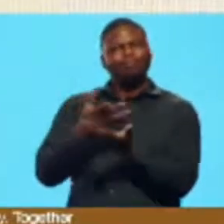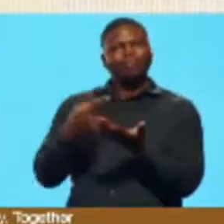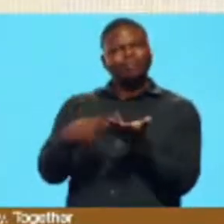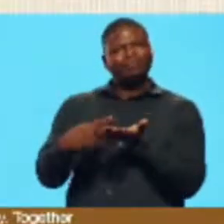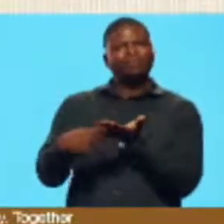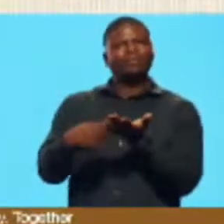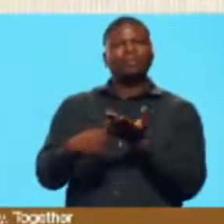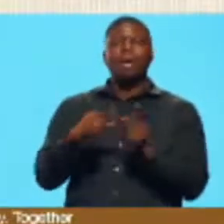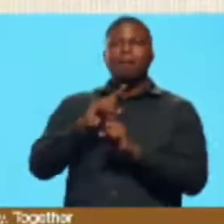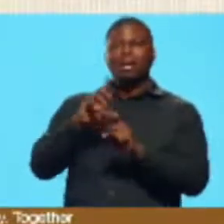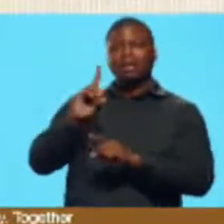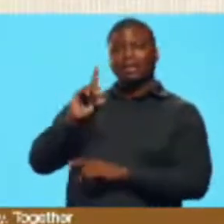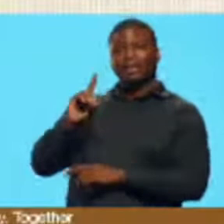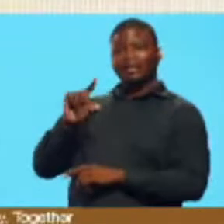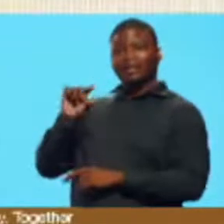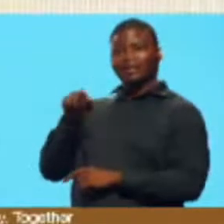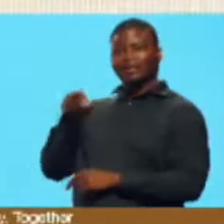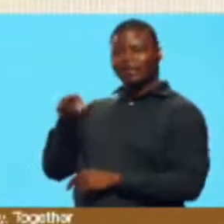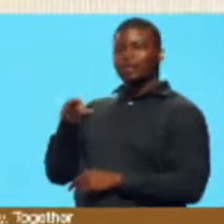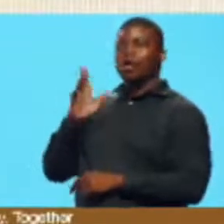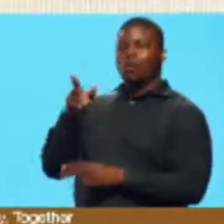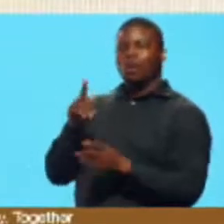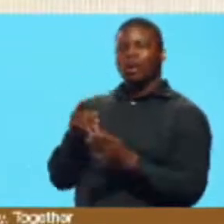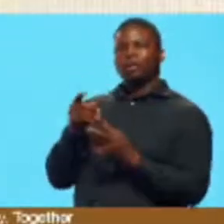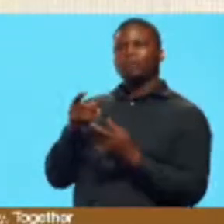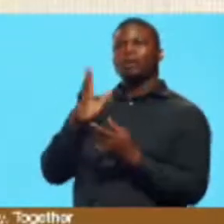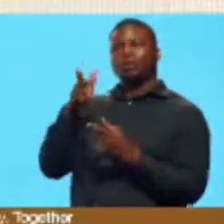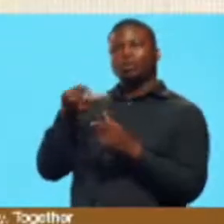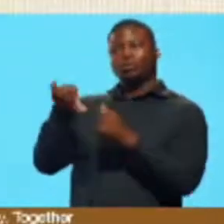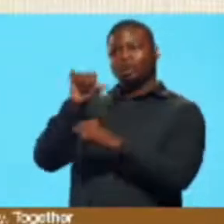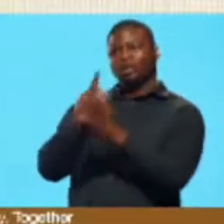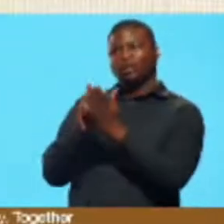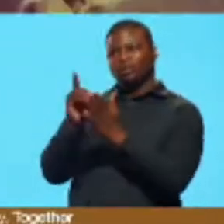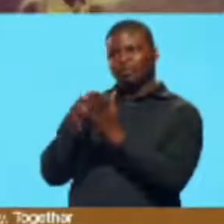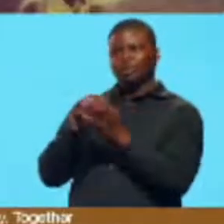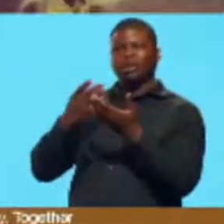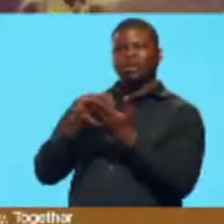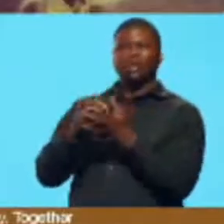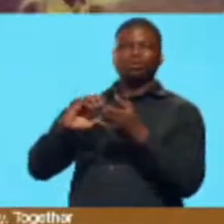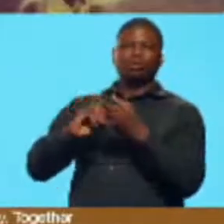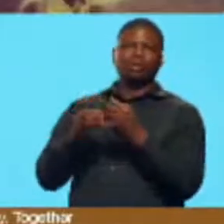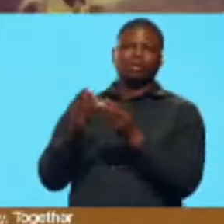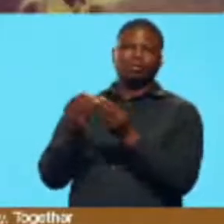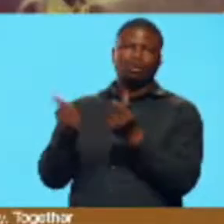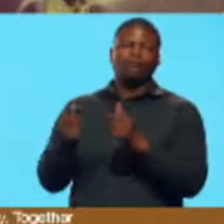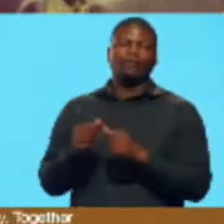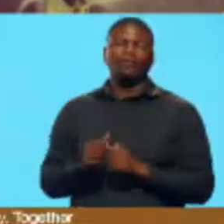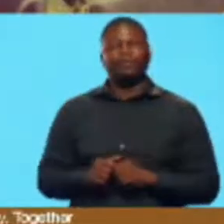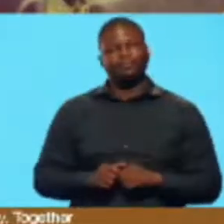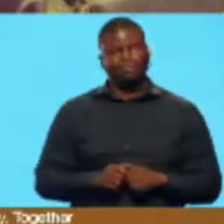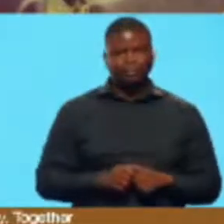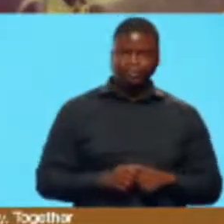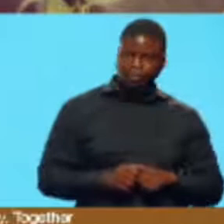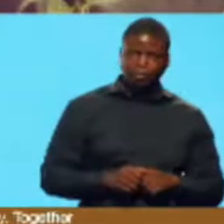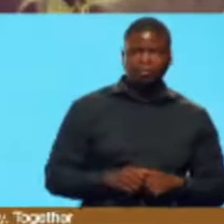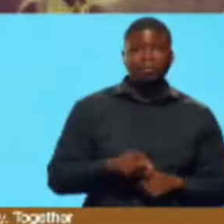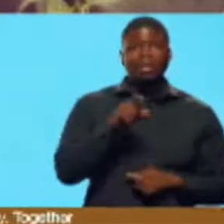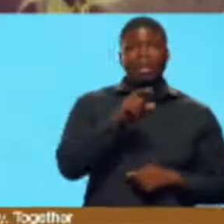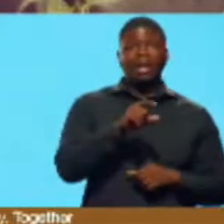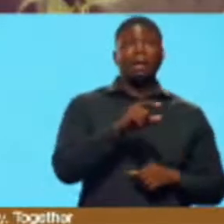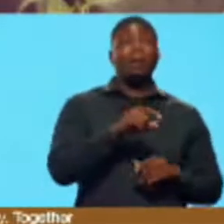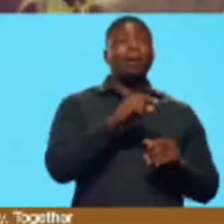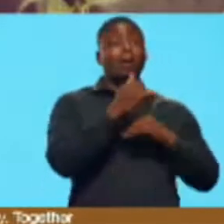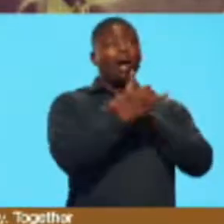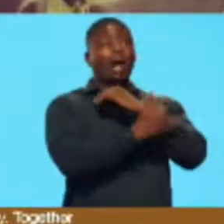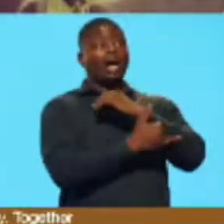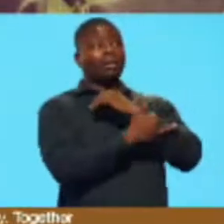to have an integration within social development to address that. In terms of migration, immigration